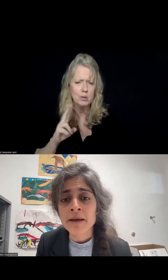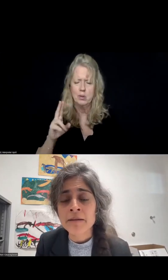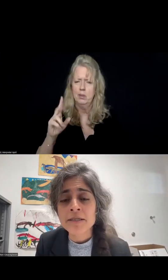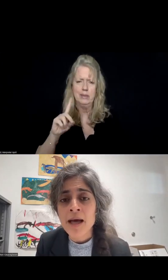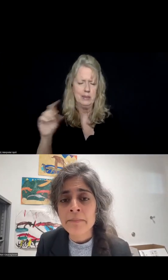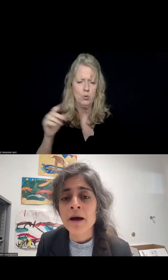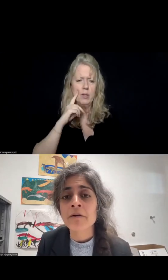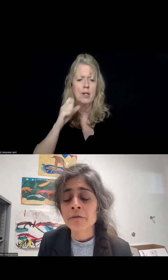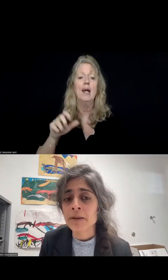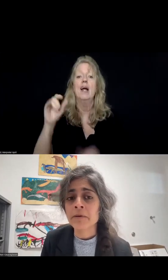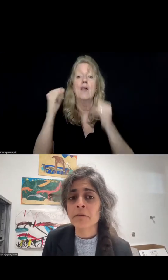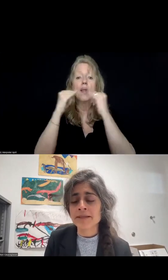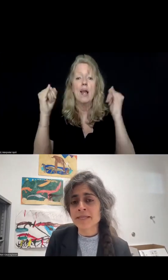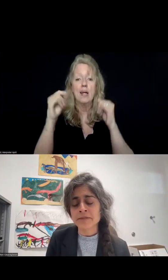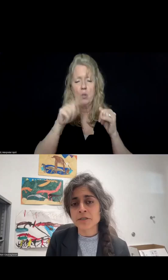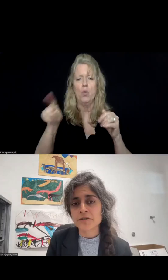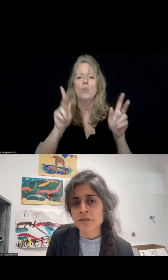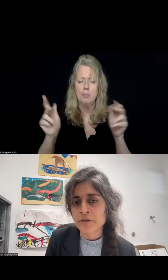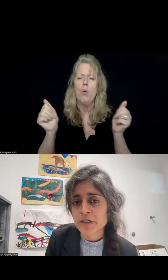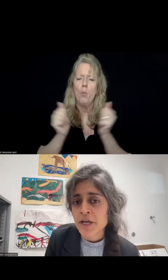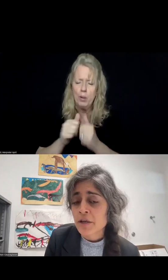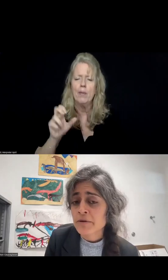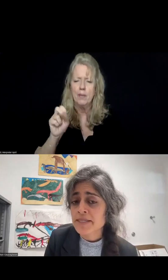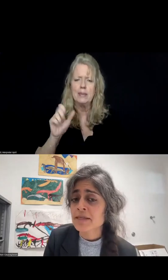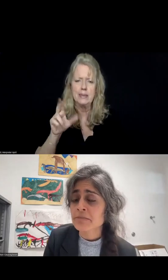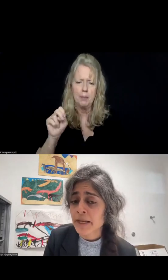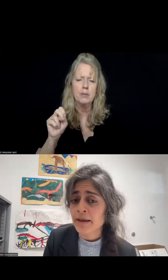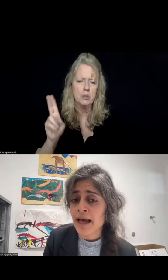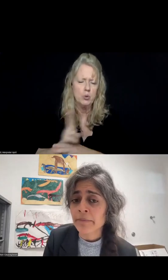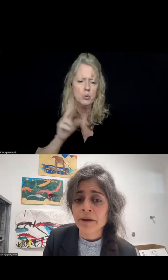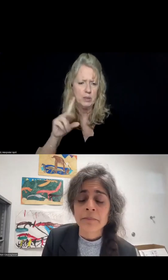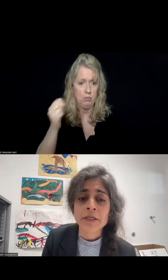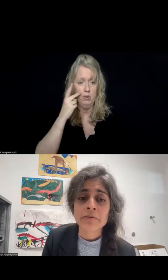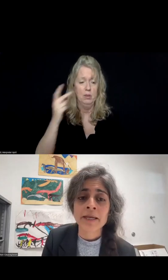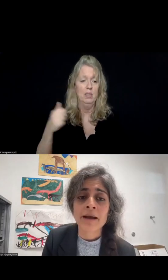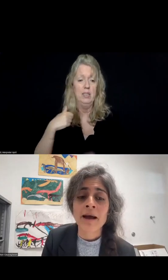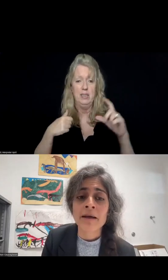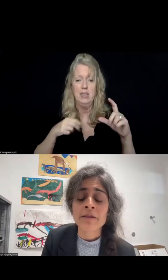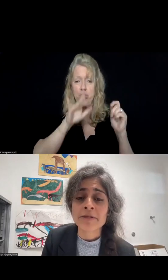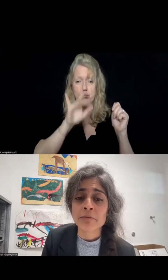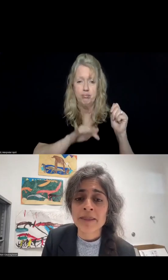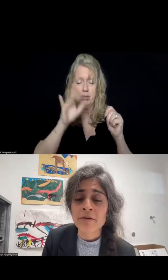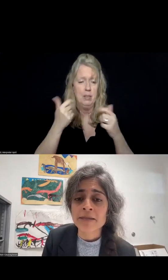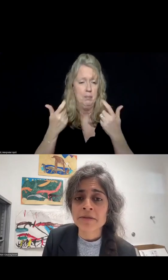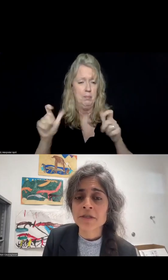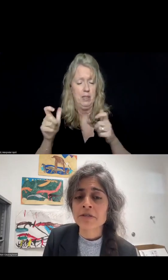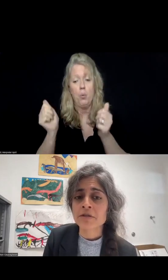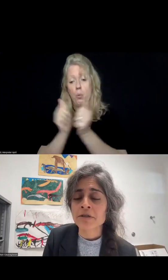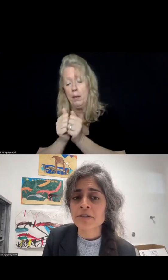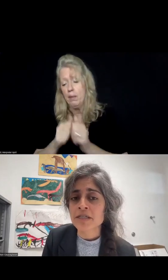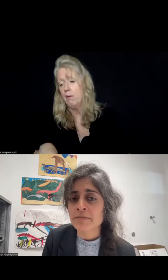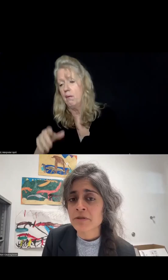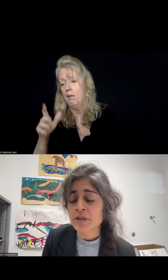T line on the top are for people with substance use disorders. You can see this big gap between those without substance